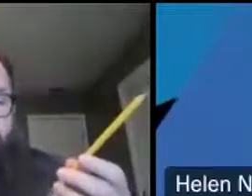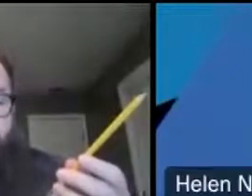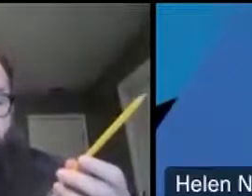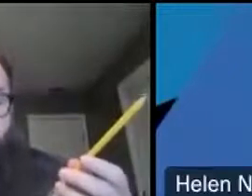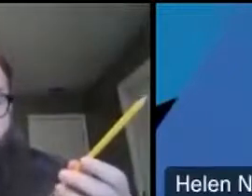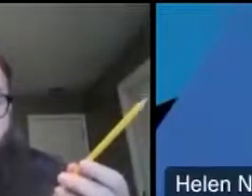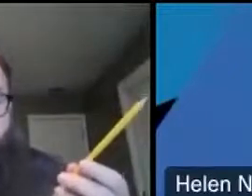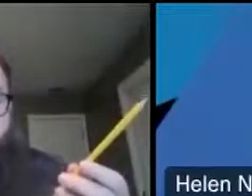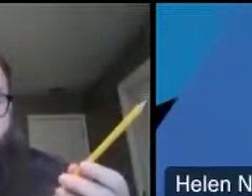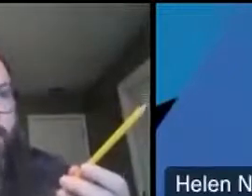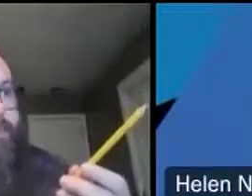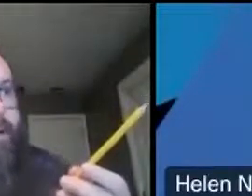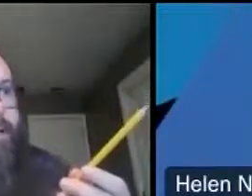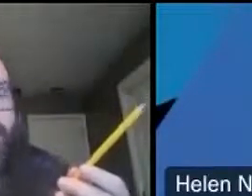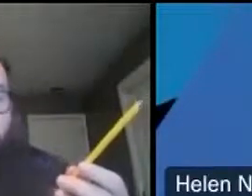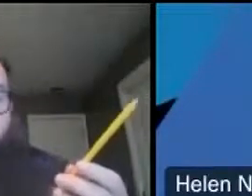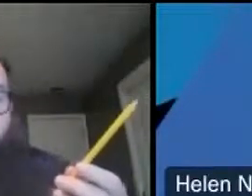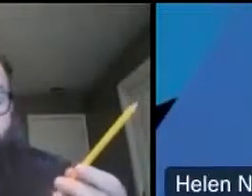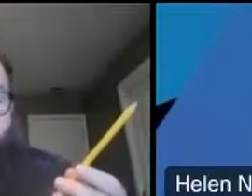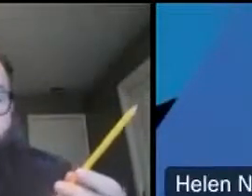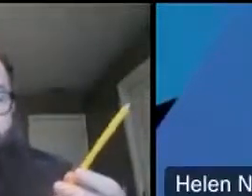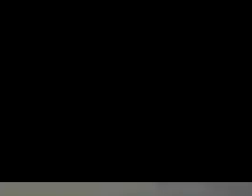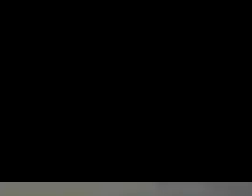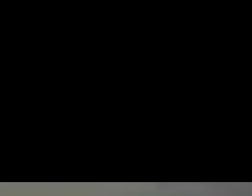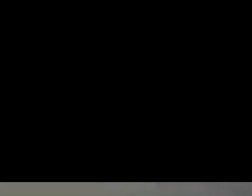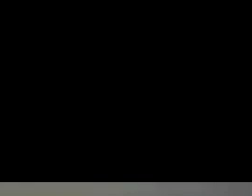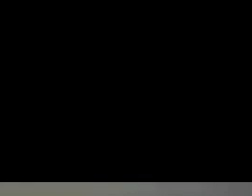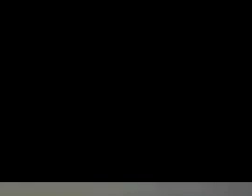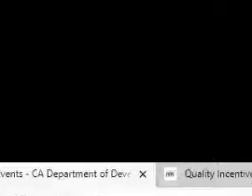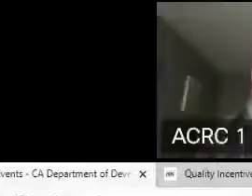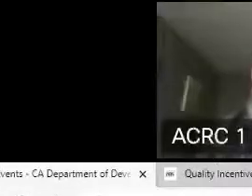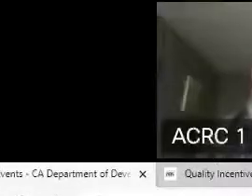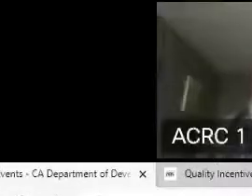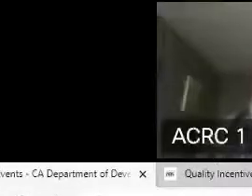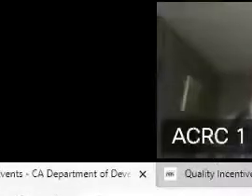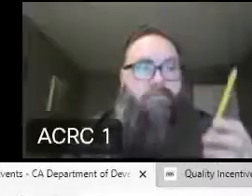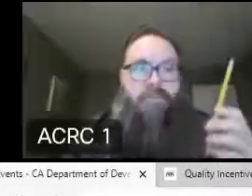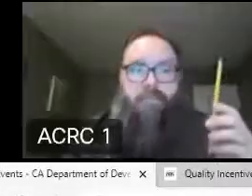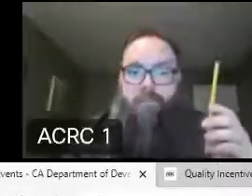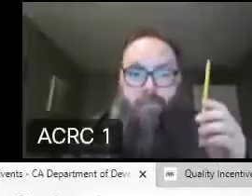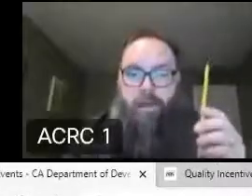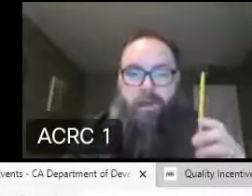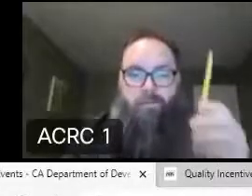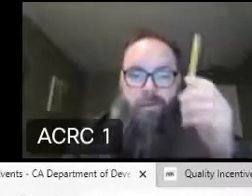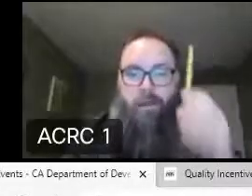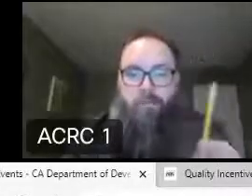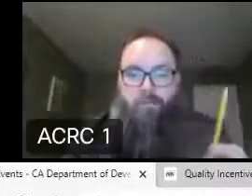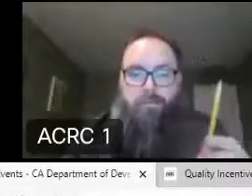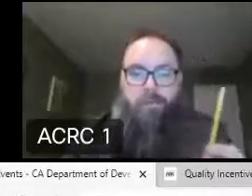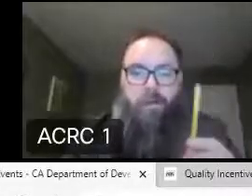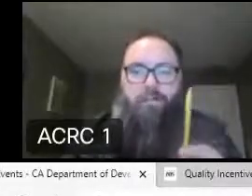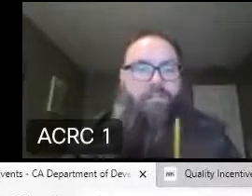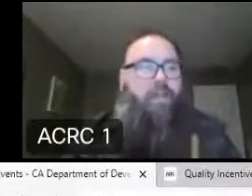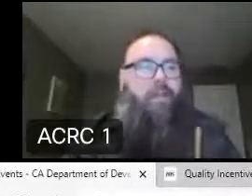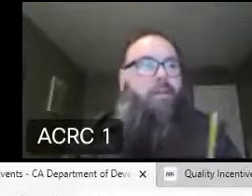department. I've said it multiple times with you all, but I don't hear complaints about EVV. Seems like people got it figured out with